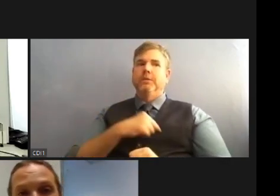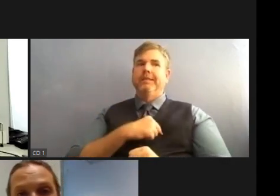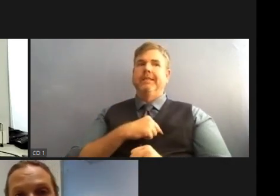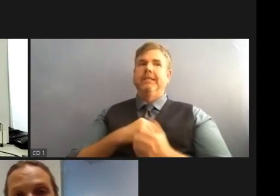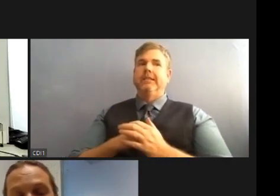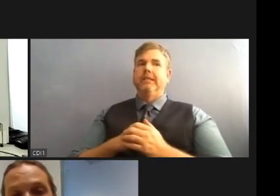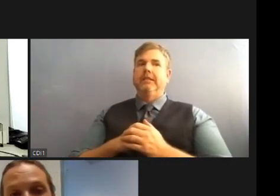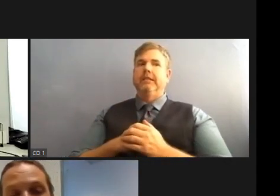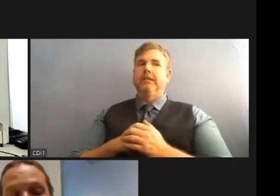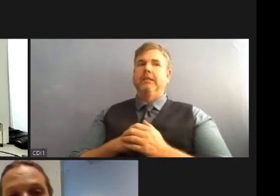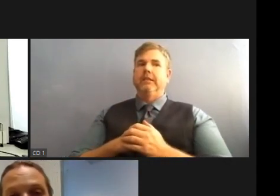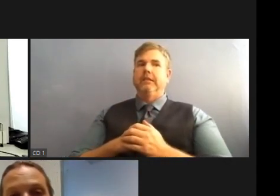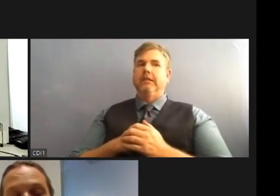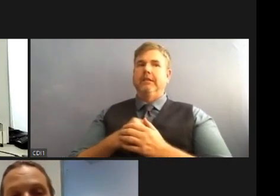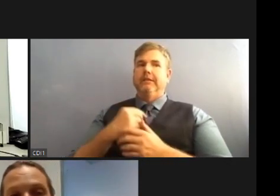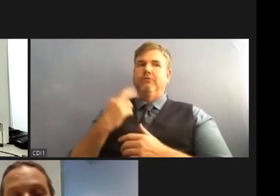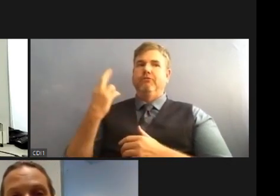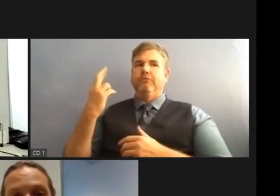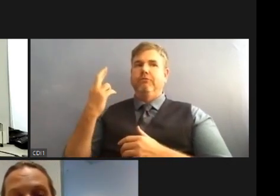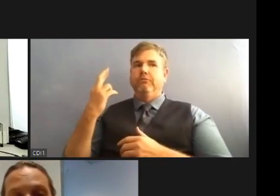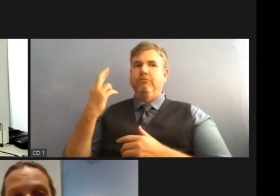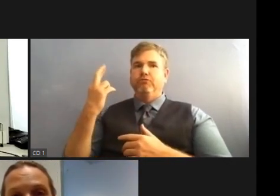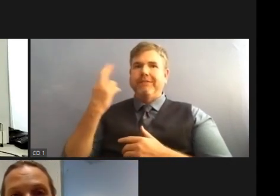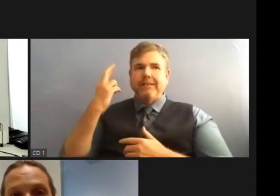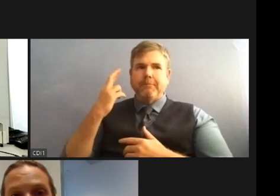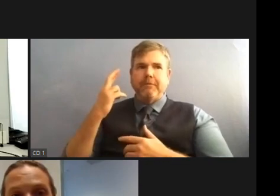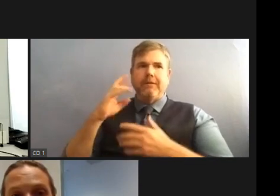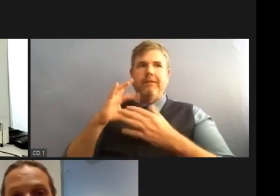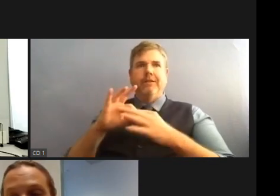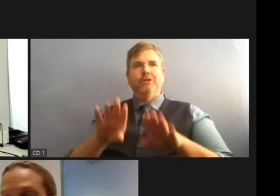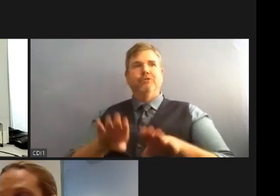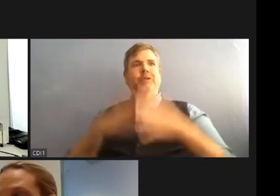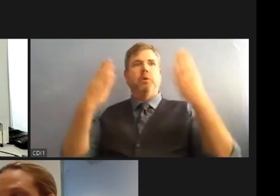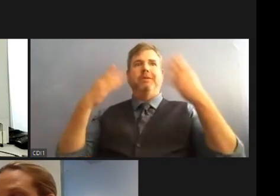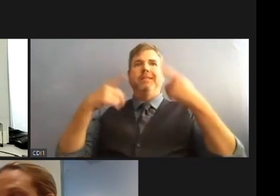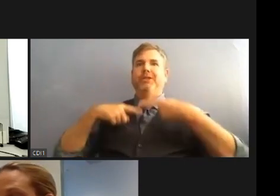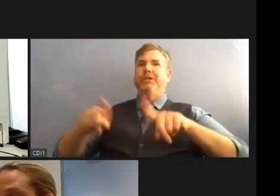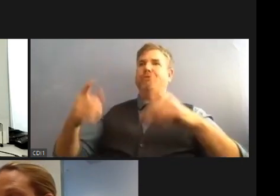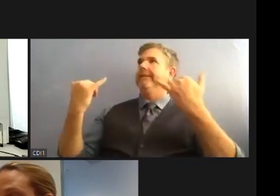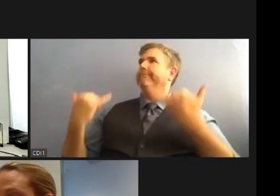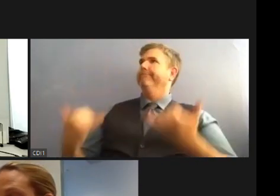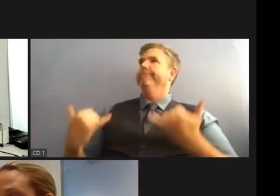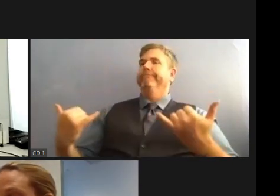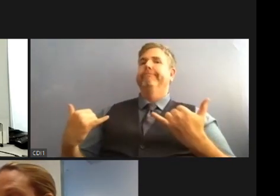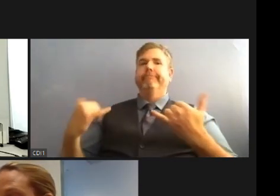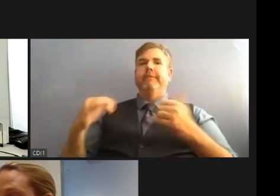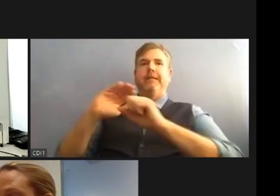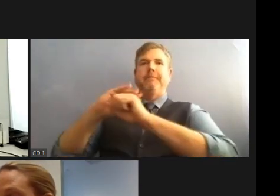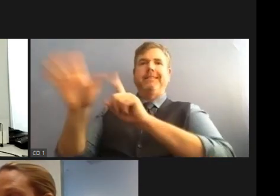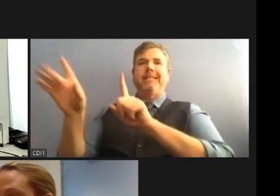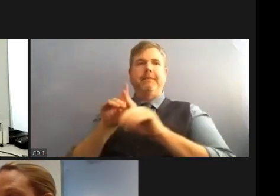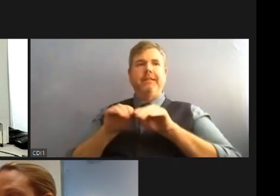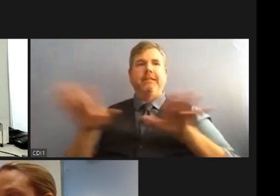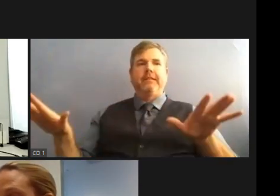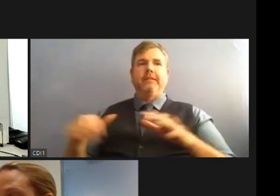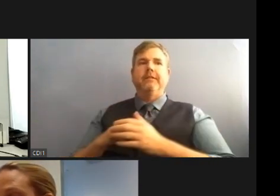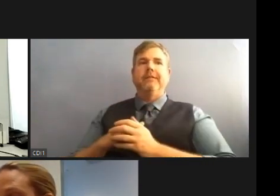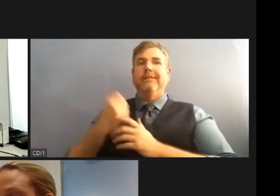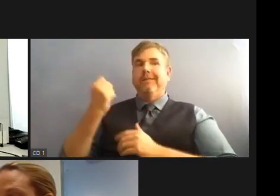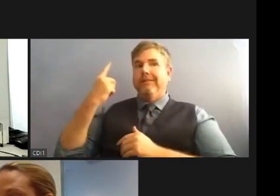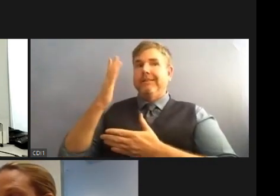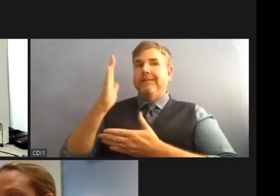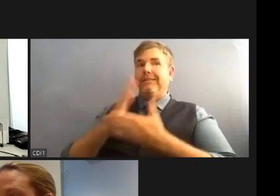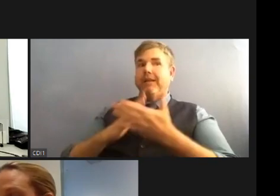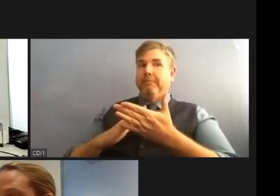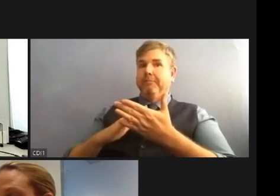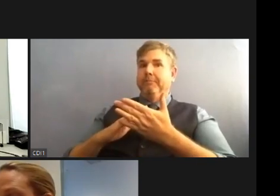schools during a pandemic, we would expect to have some cases in schools, and having clear procedures and policies